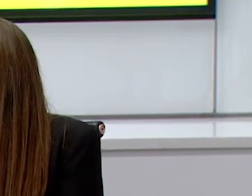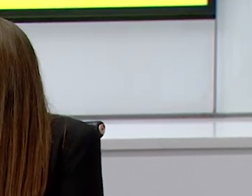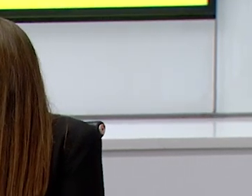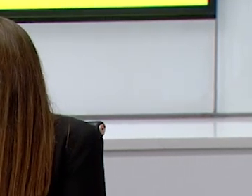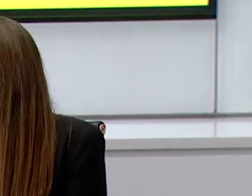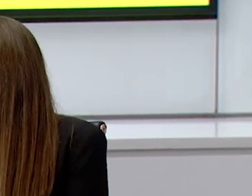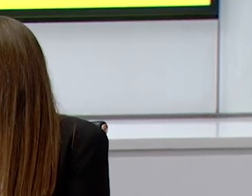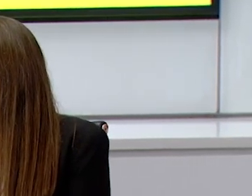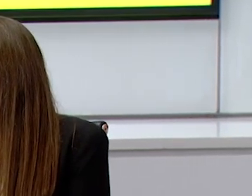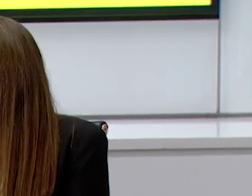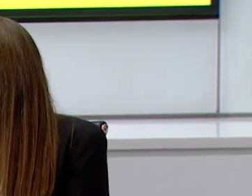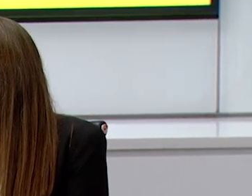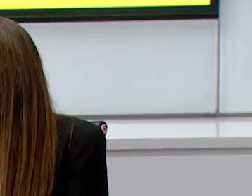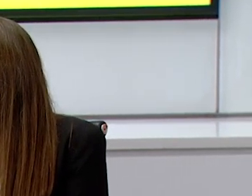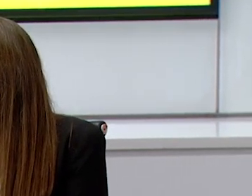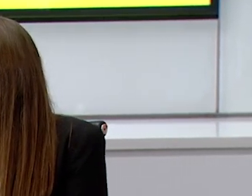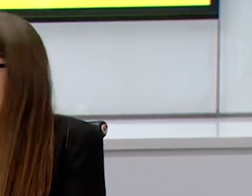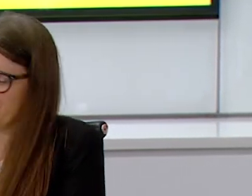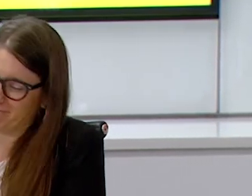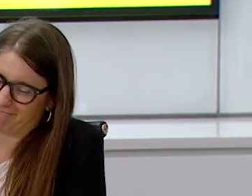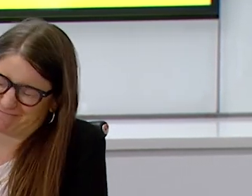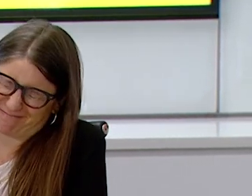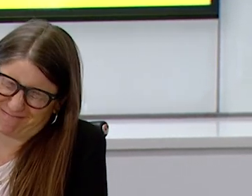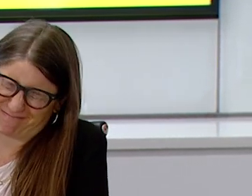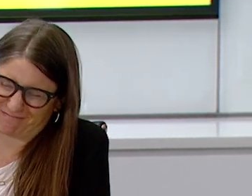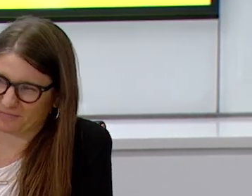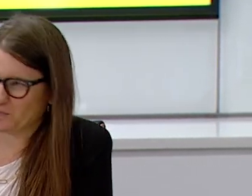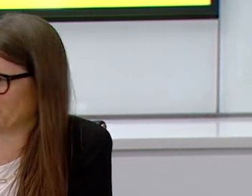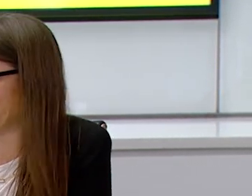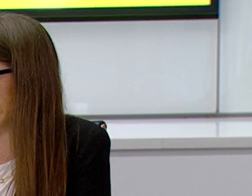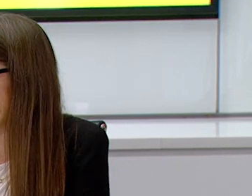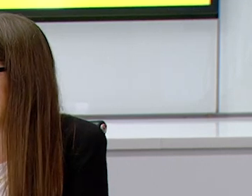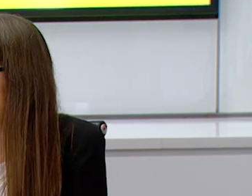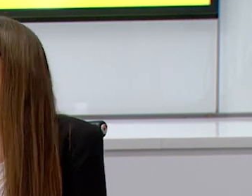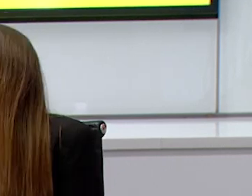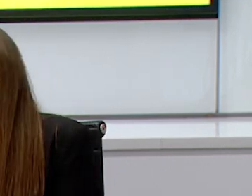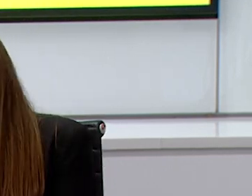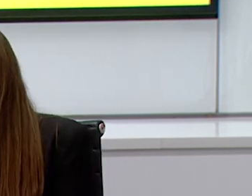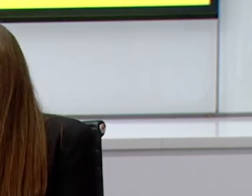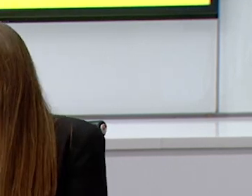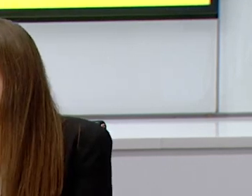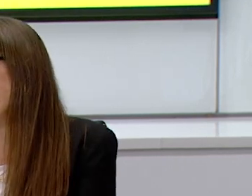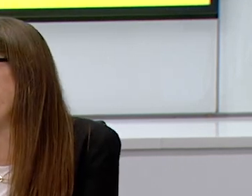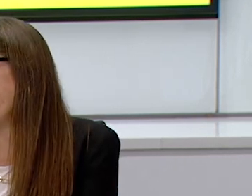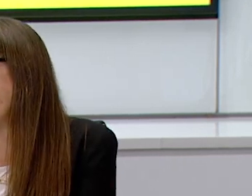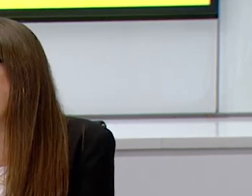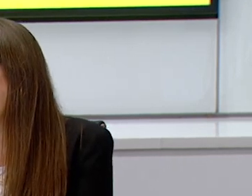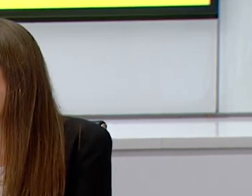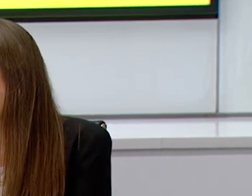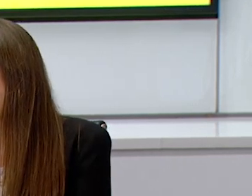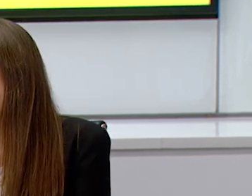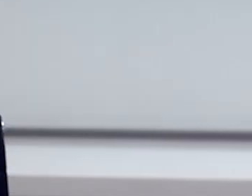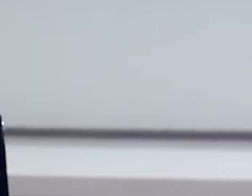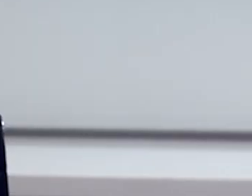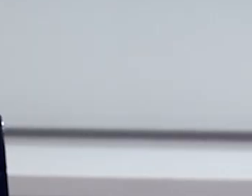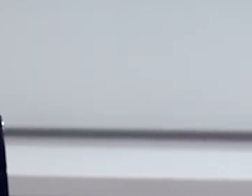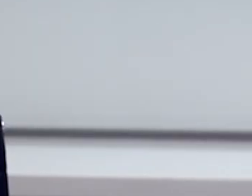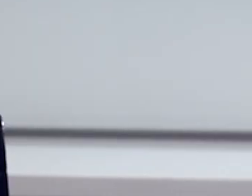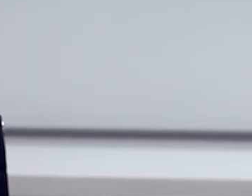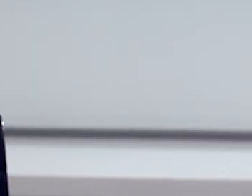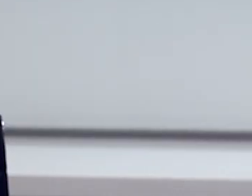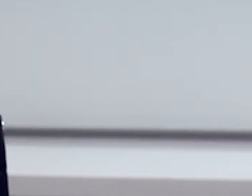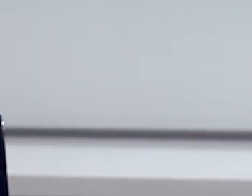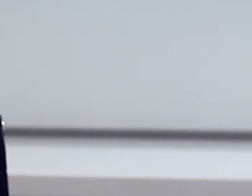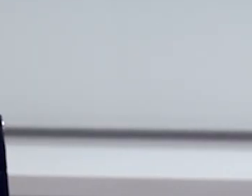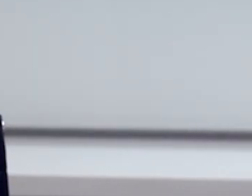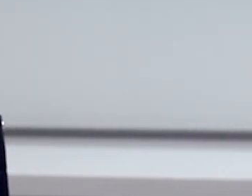so many smart things come out of this woman's mouth. She has great ideas, and we do listen. And in state government, we really pay attention when Julie comes